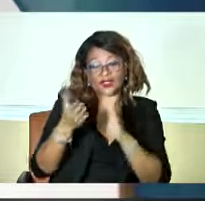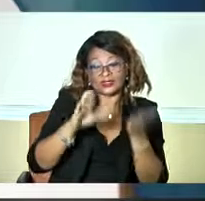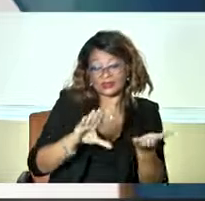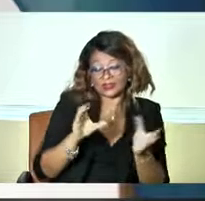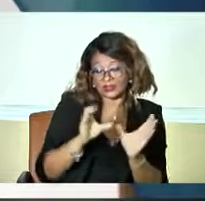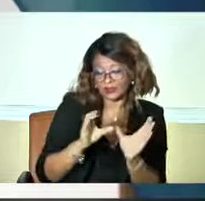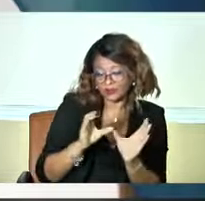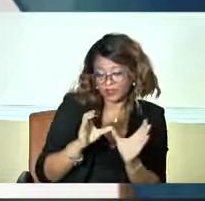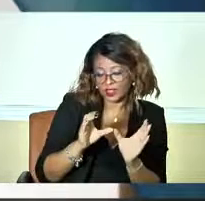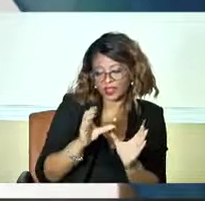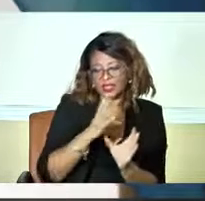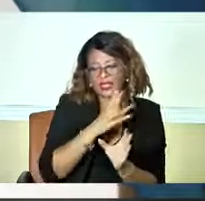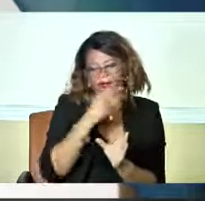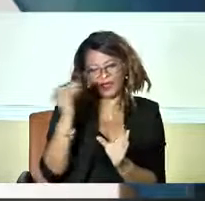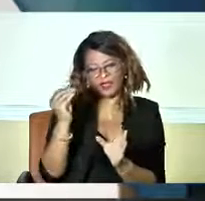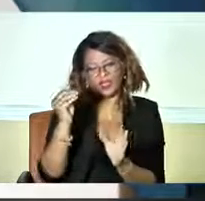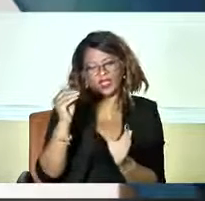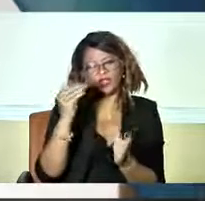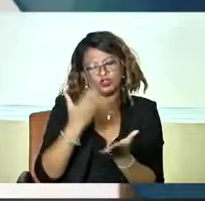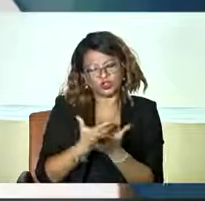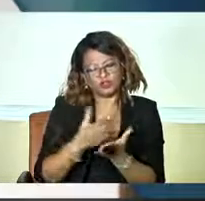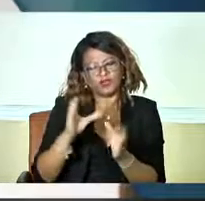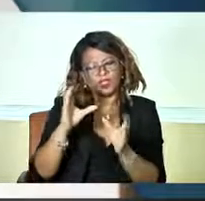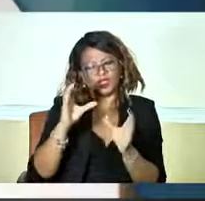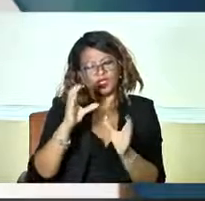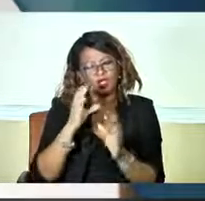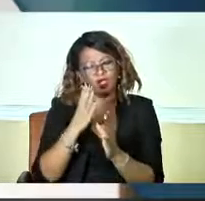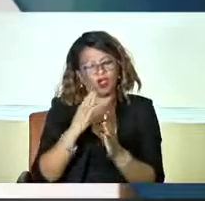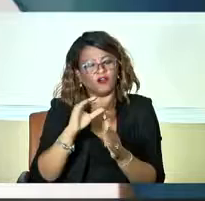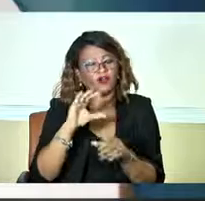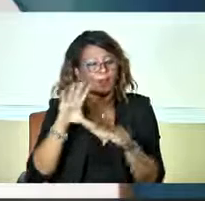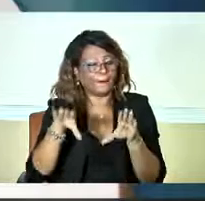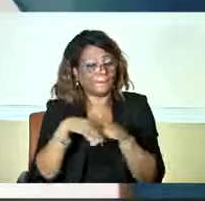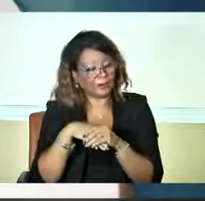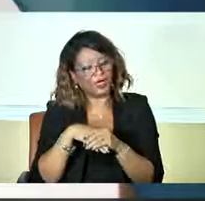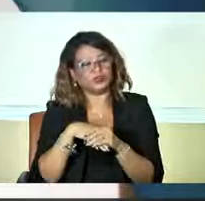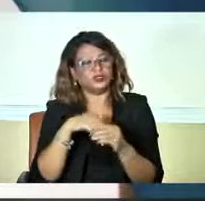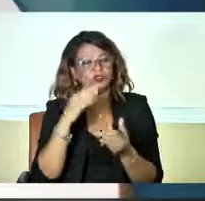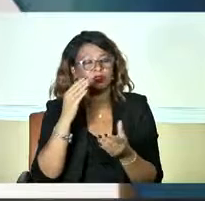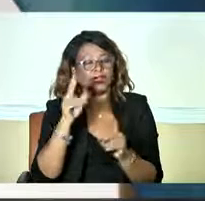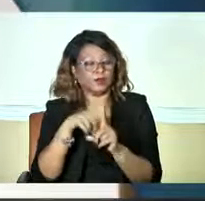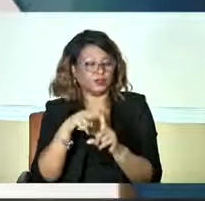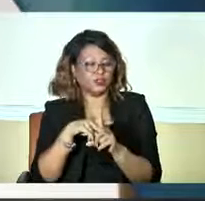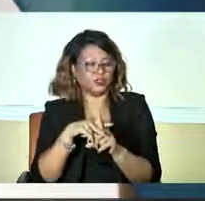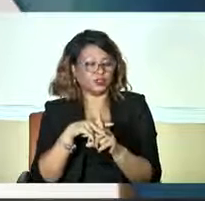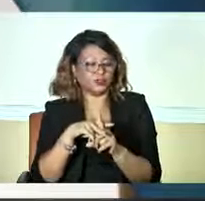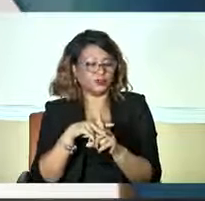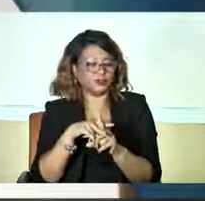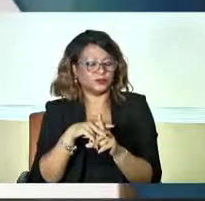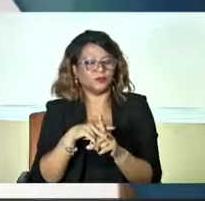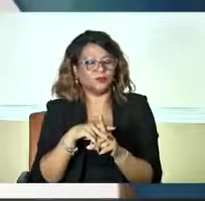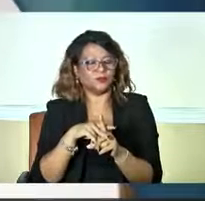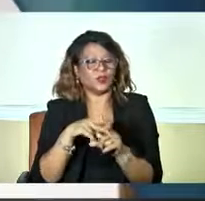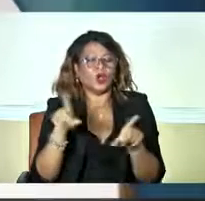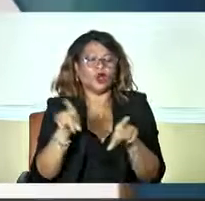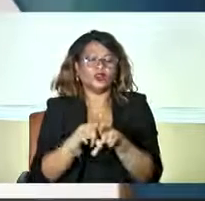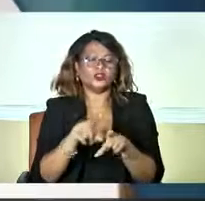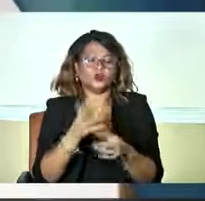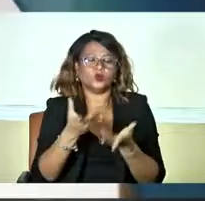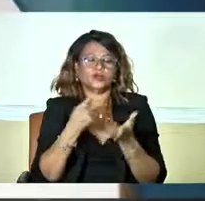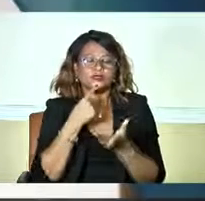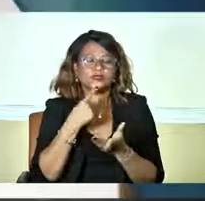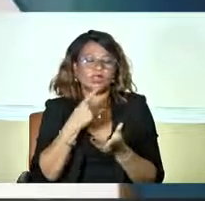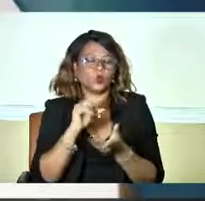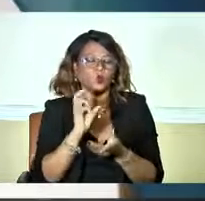certificate, and a certified copy of your marriage certificate application. We want to also say that we